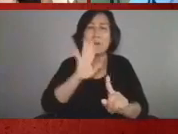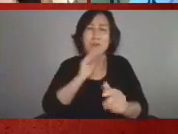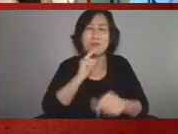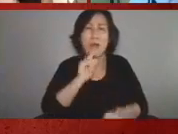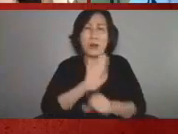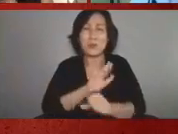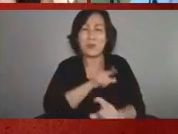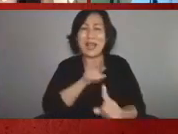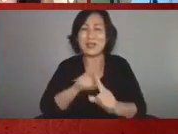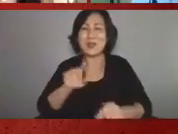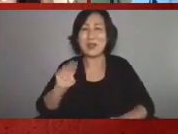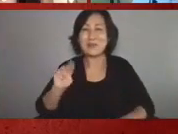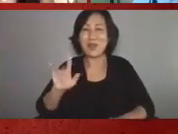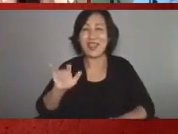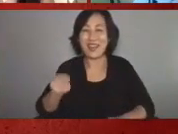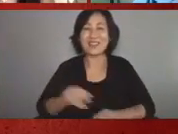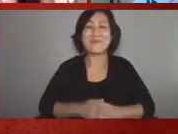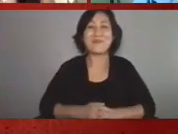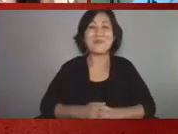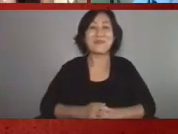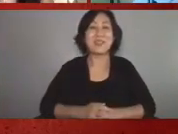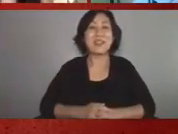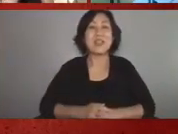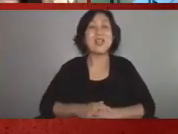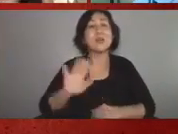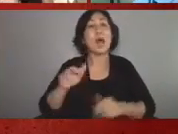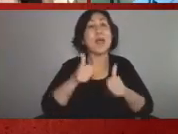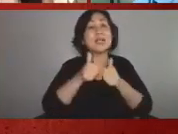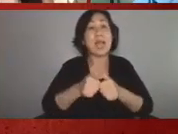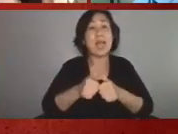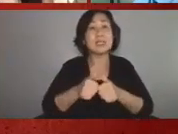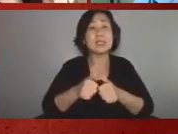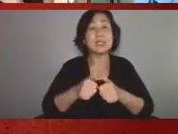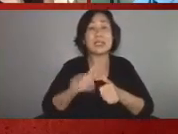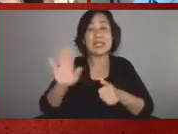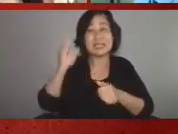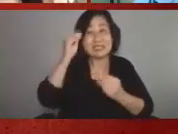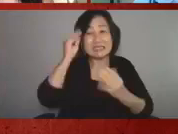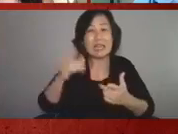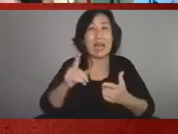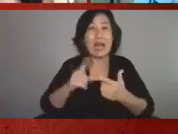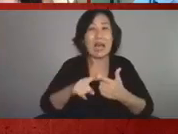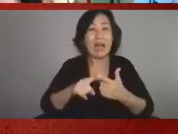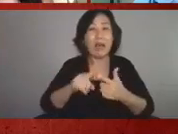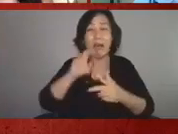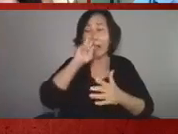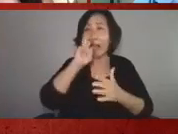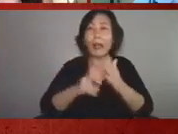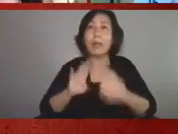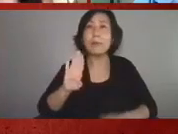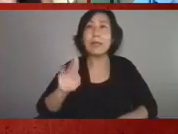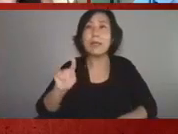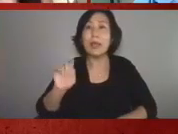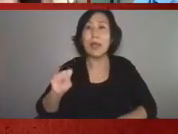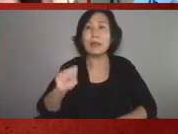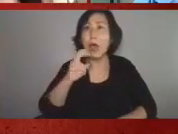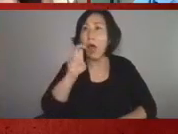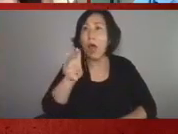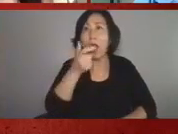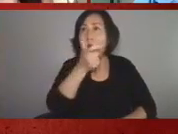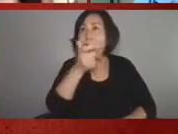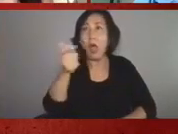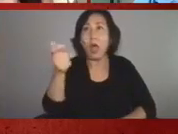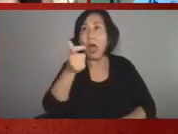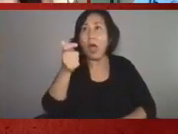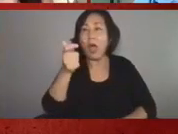Okay. I told her, okay, I fell into a BTS rabbit hole. I crawled out of it to watch